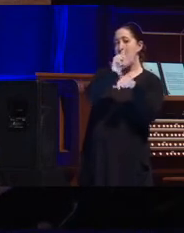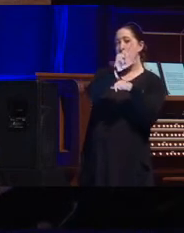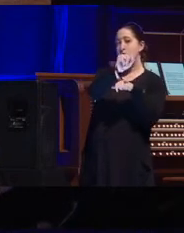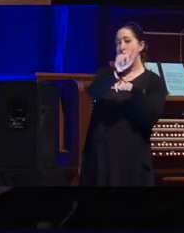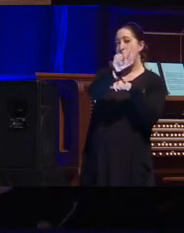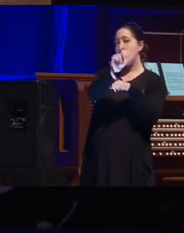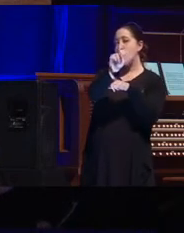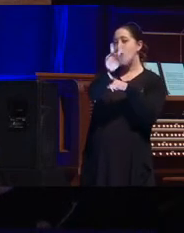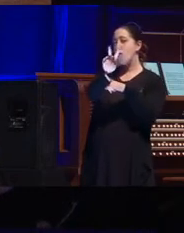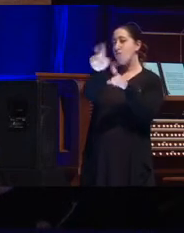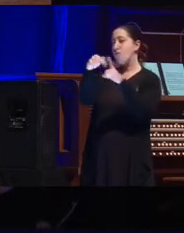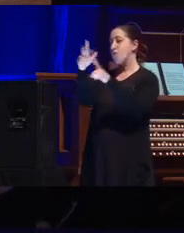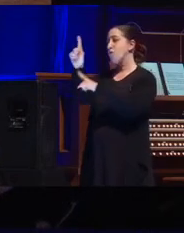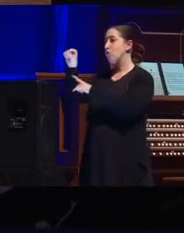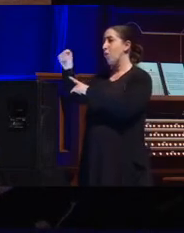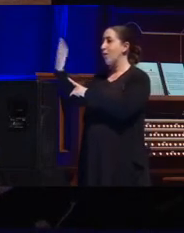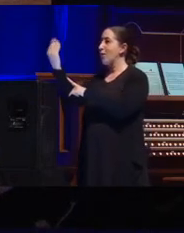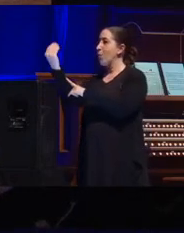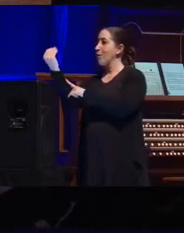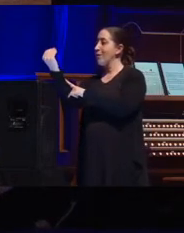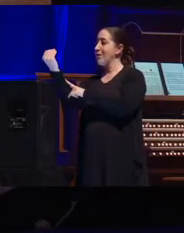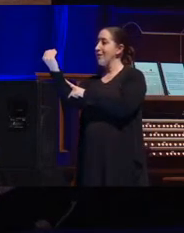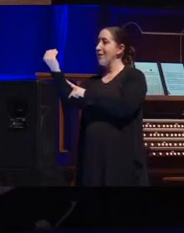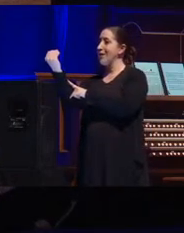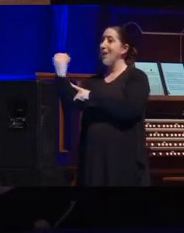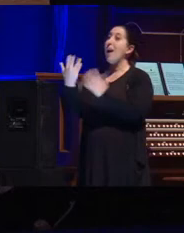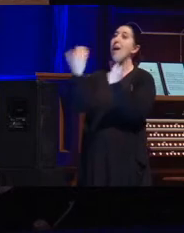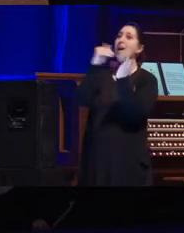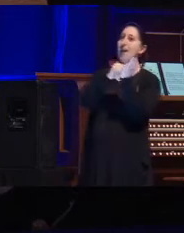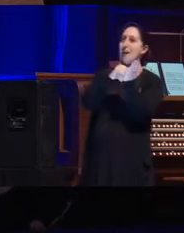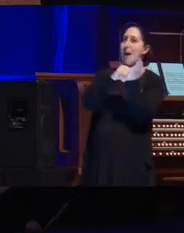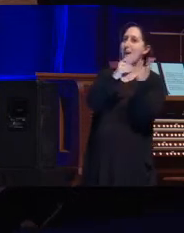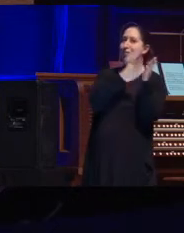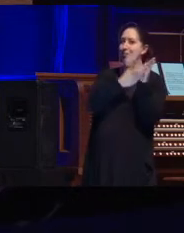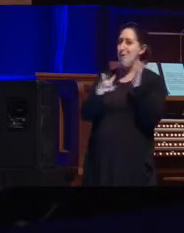to 2014, and again in 2022.